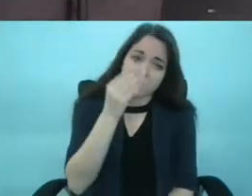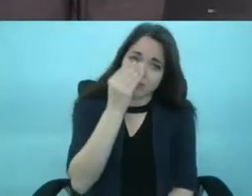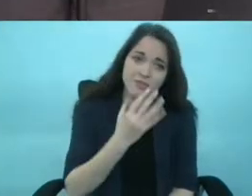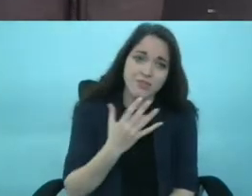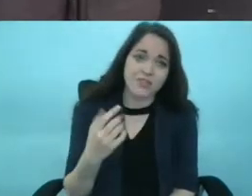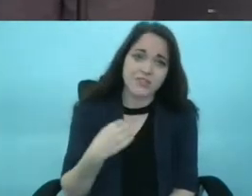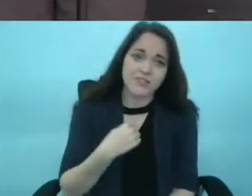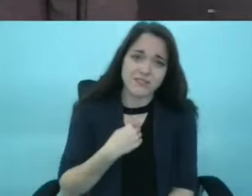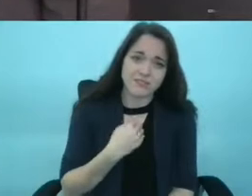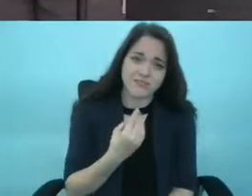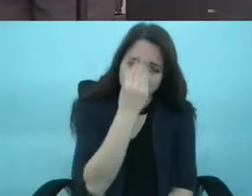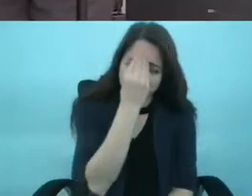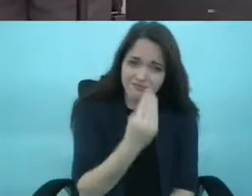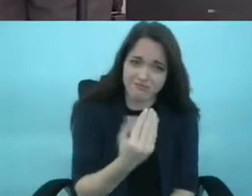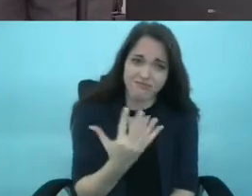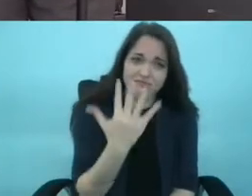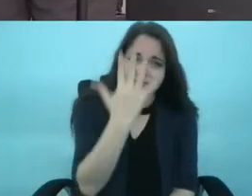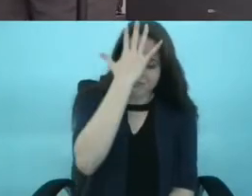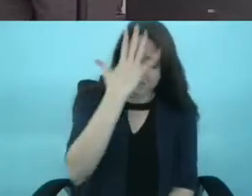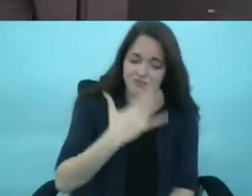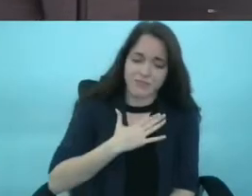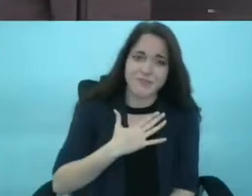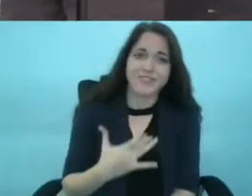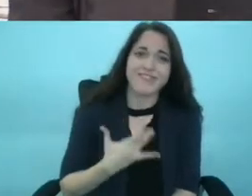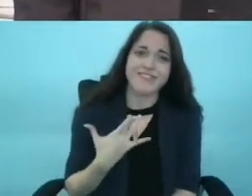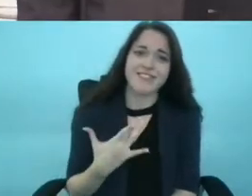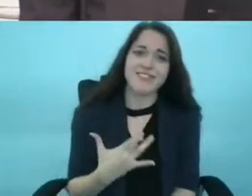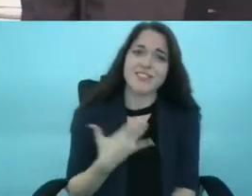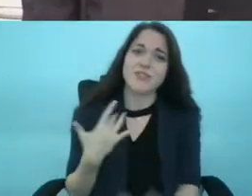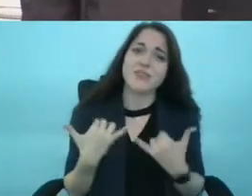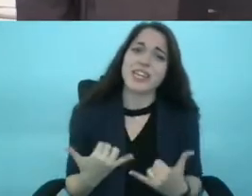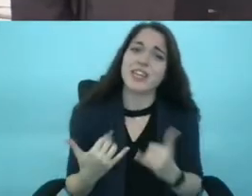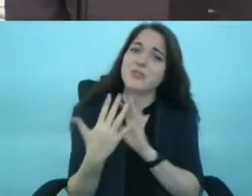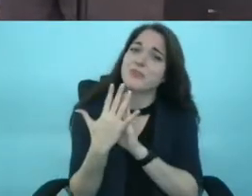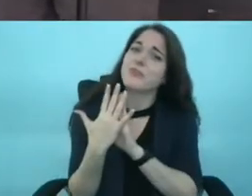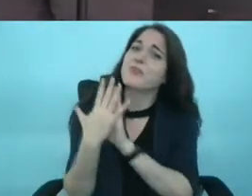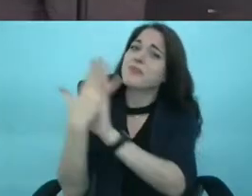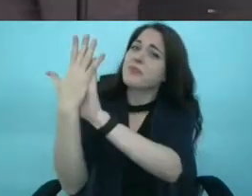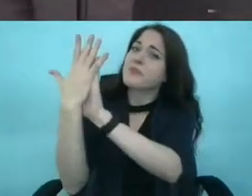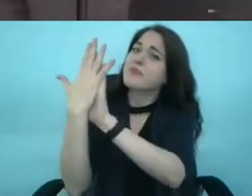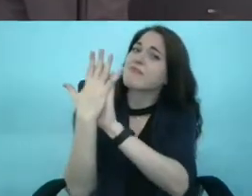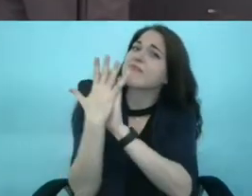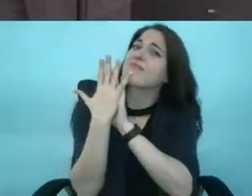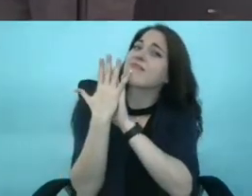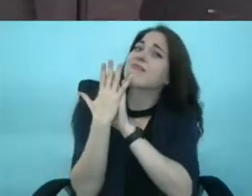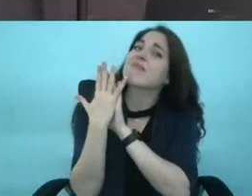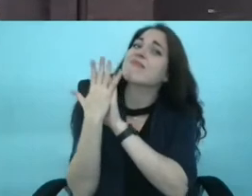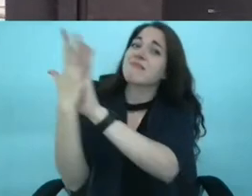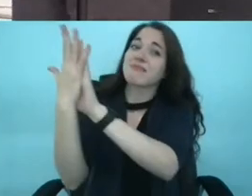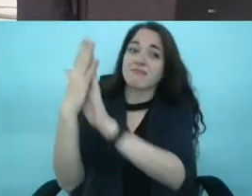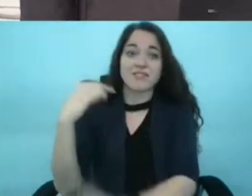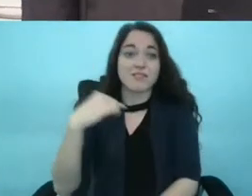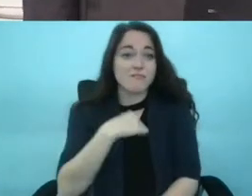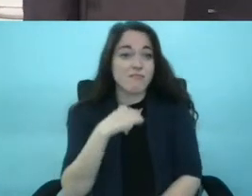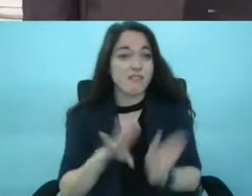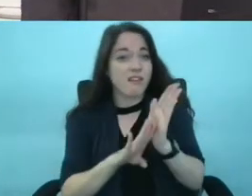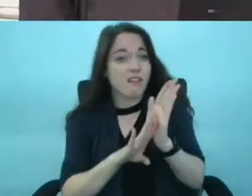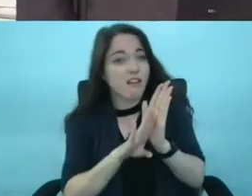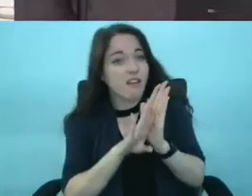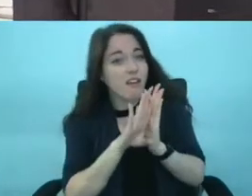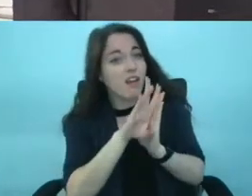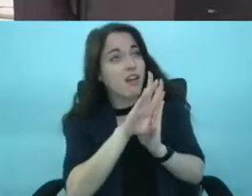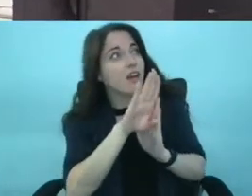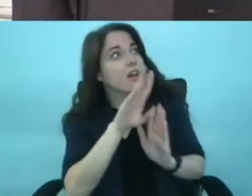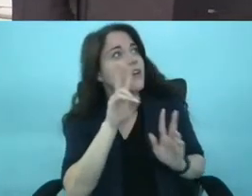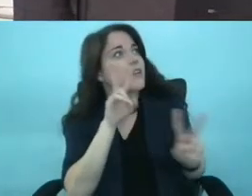don't wanna forget how I feel right now. On the mountaintop, I can